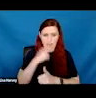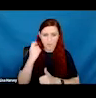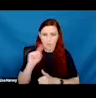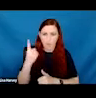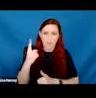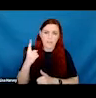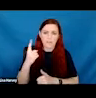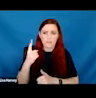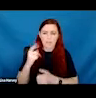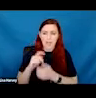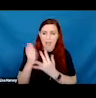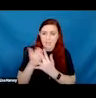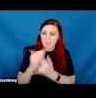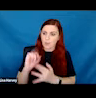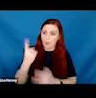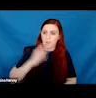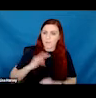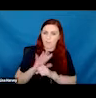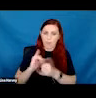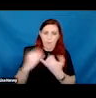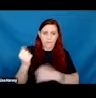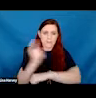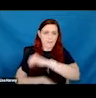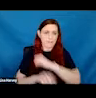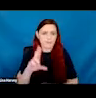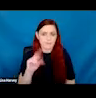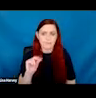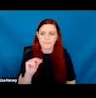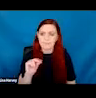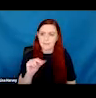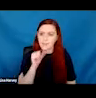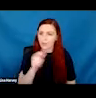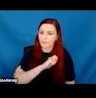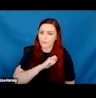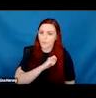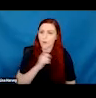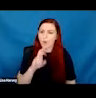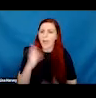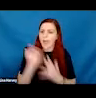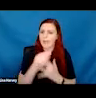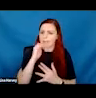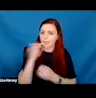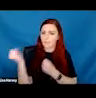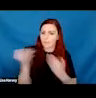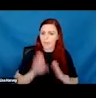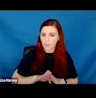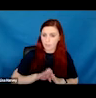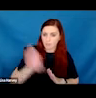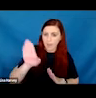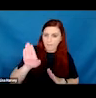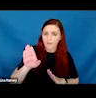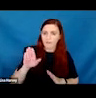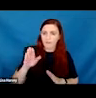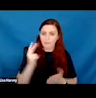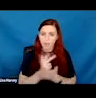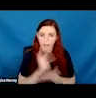people, and that access is mainly focused on provision of toilets, ramps, and parking. And I just